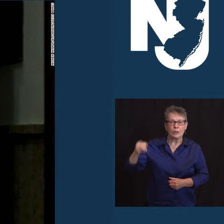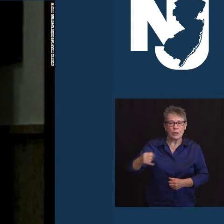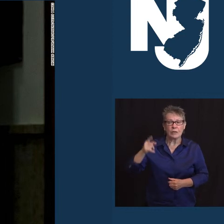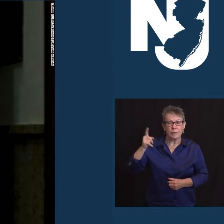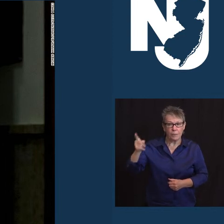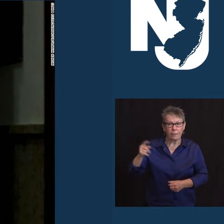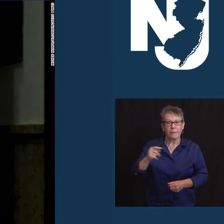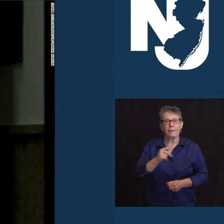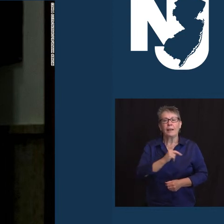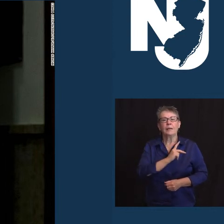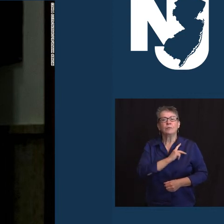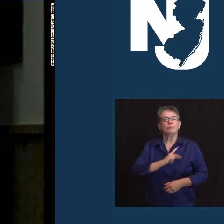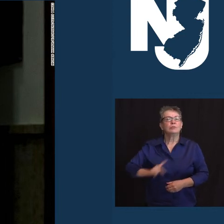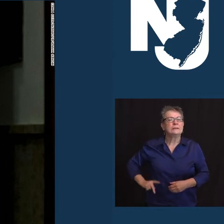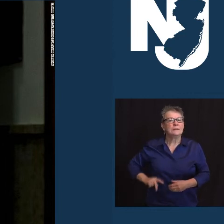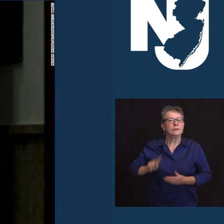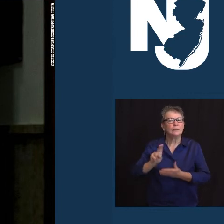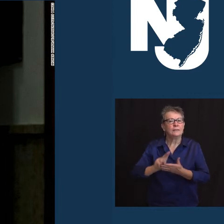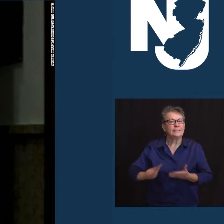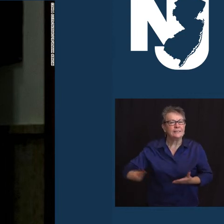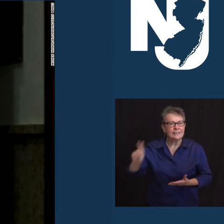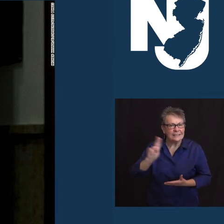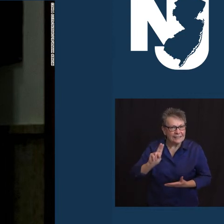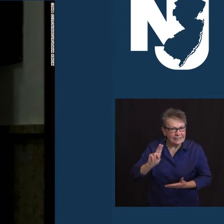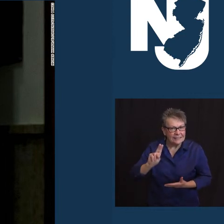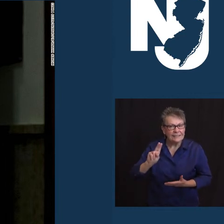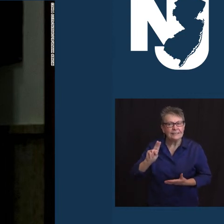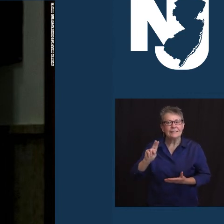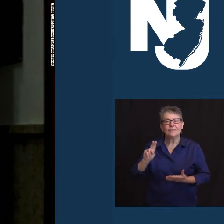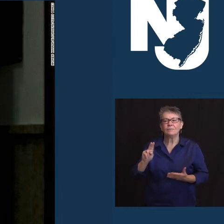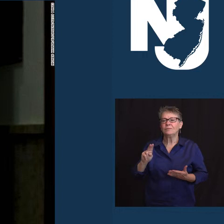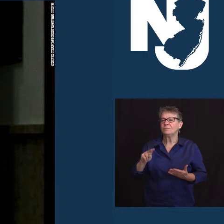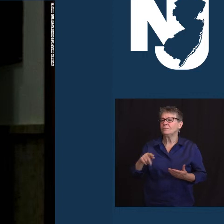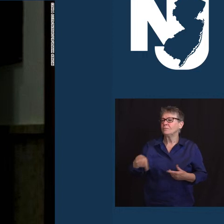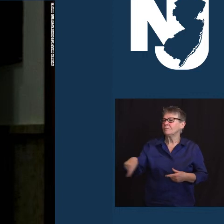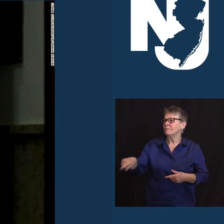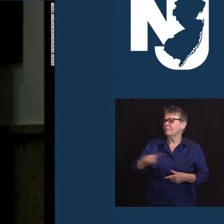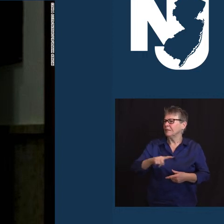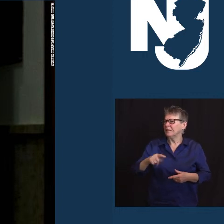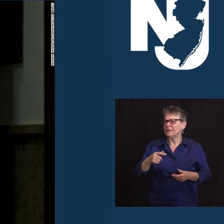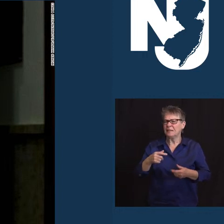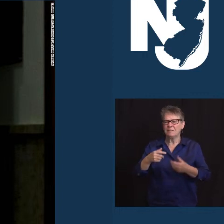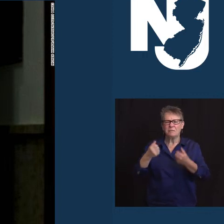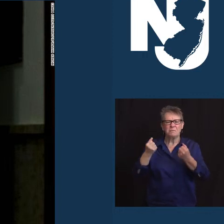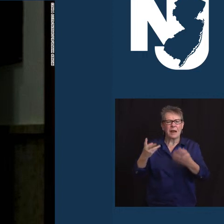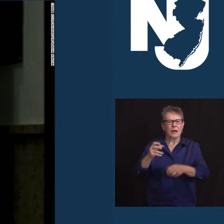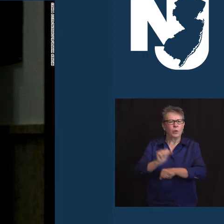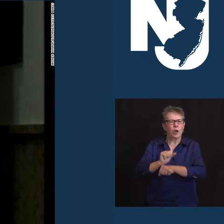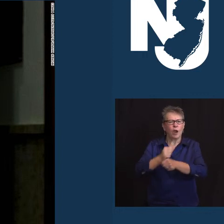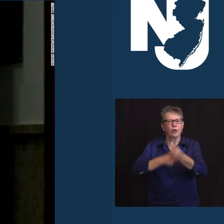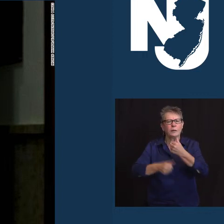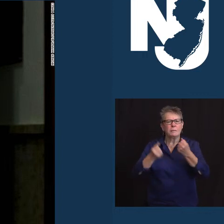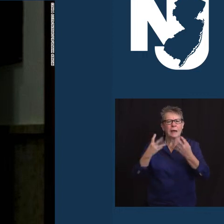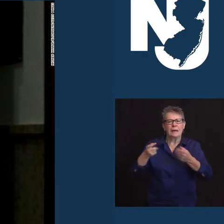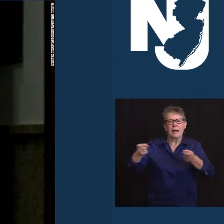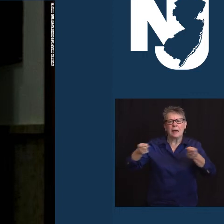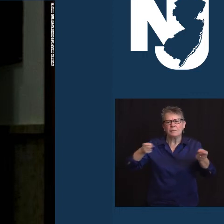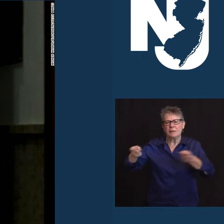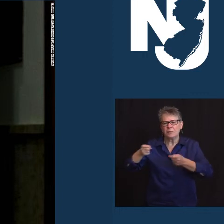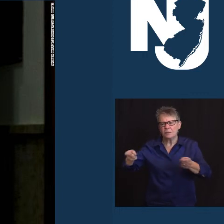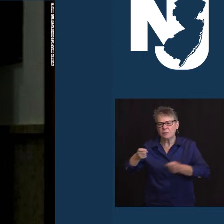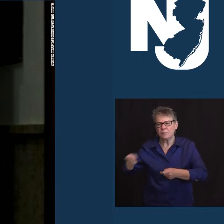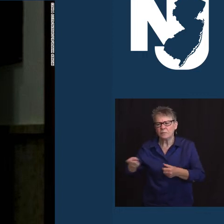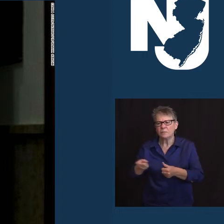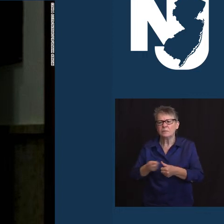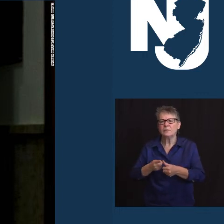served a number of administrations in a variety of capacities, including as Secretary of Labor under